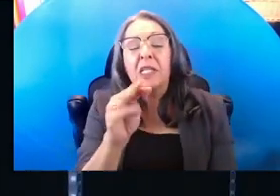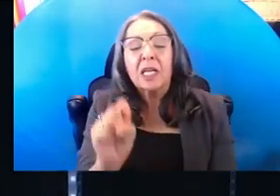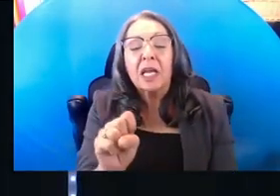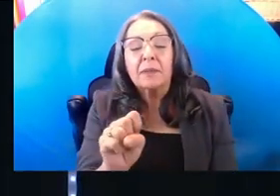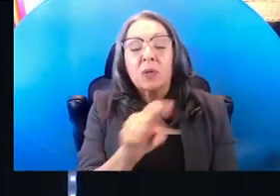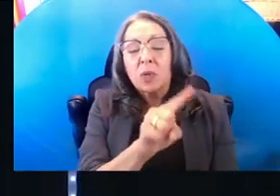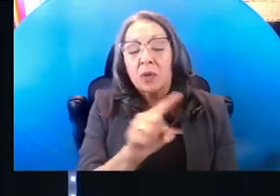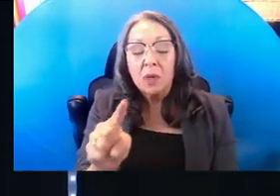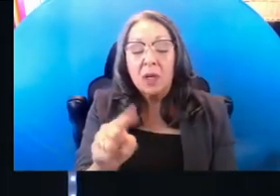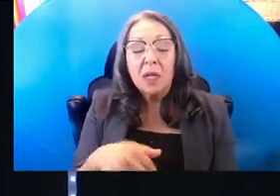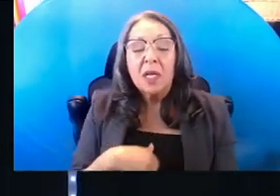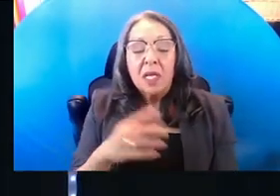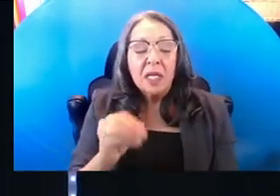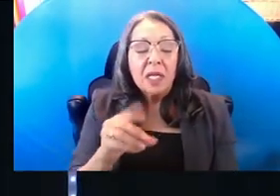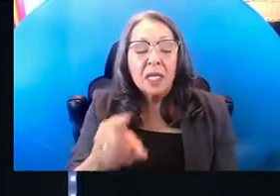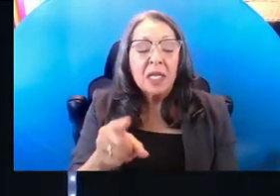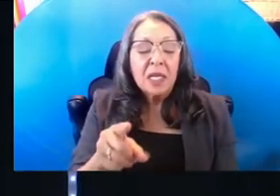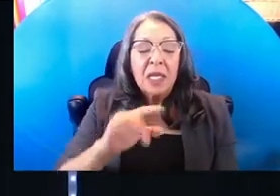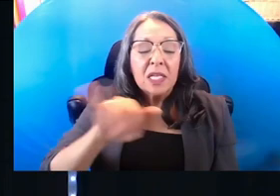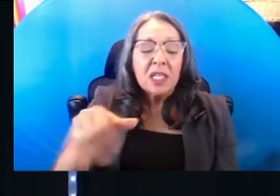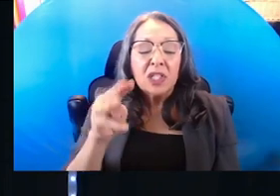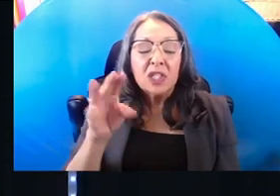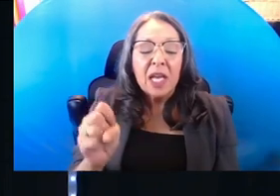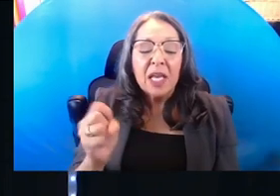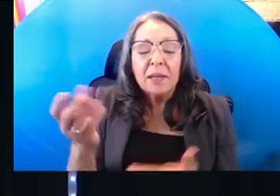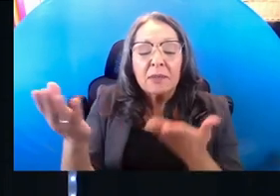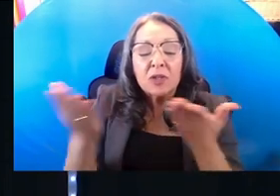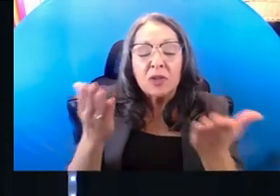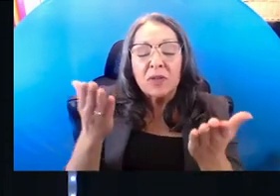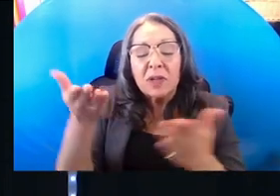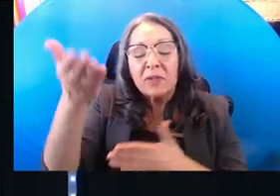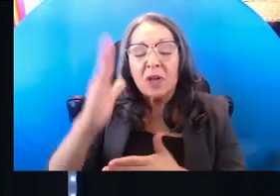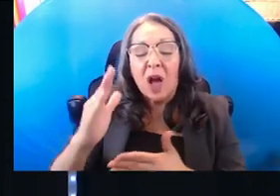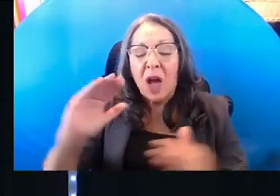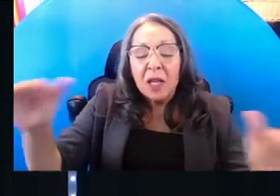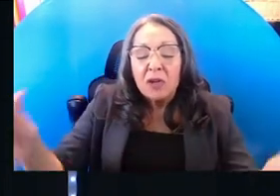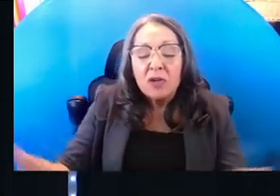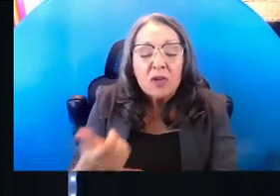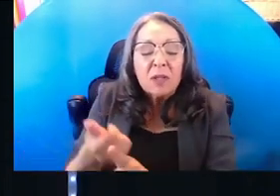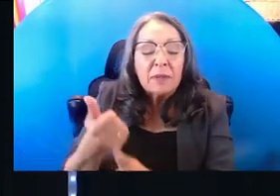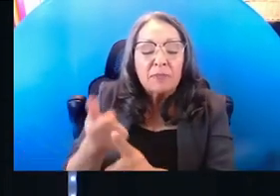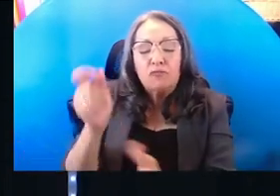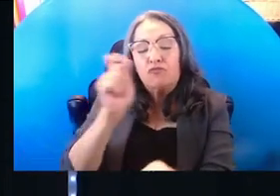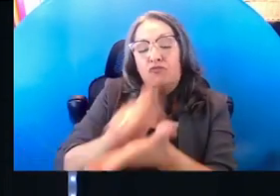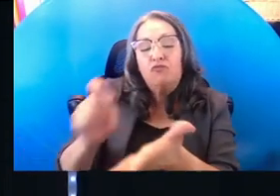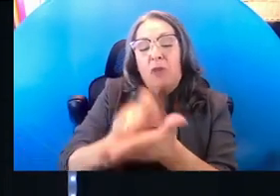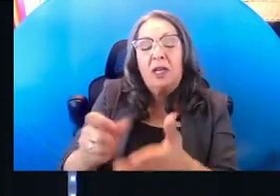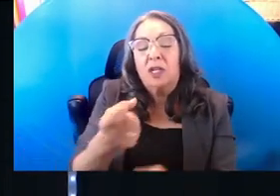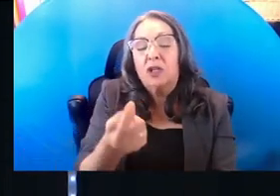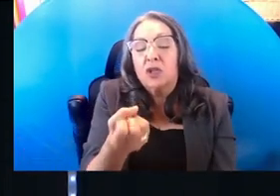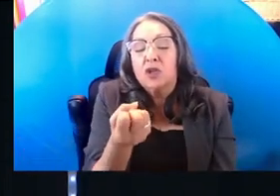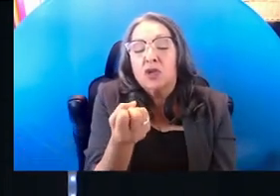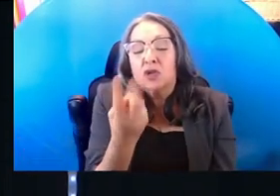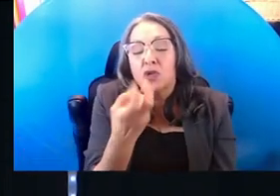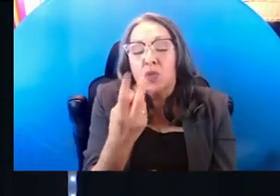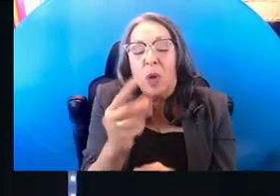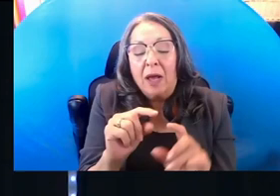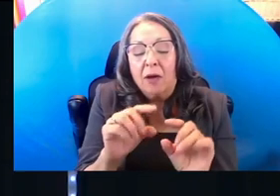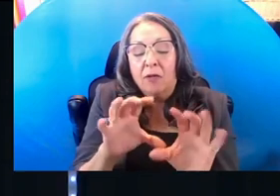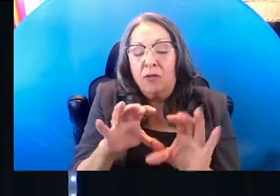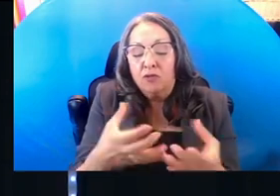James 1:1, James, a servant of God, introducing himself and of the Lord Jesus Christ, writing to the 12 tribes scattered among the